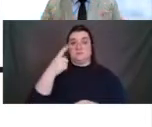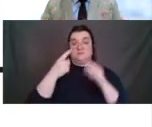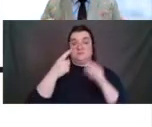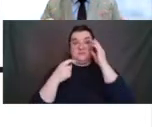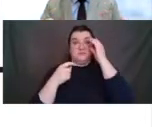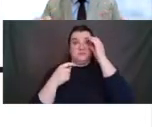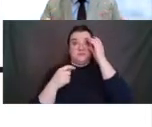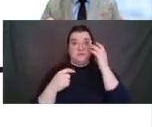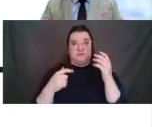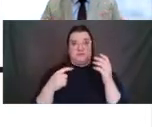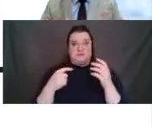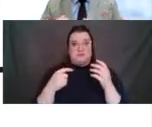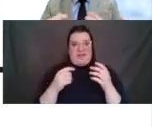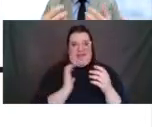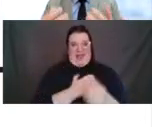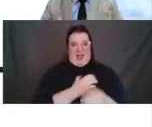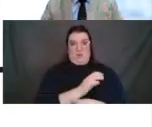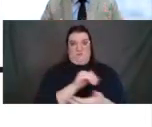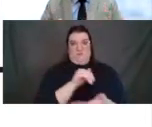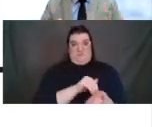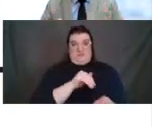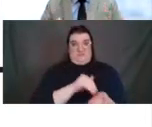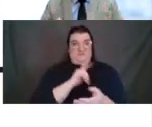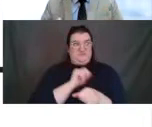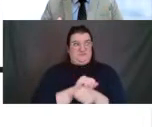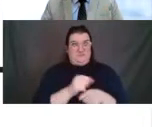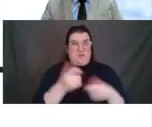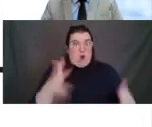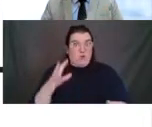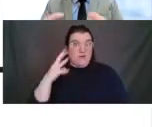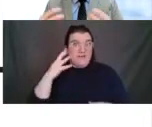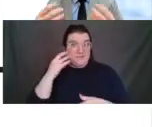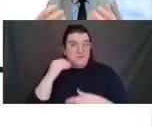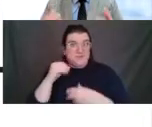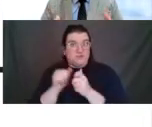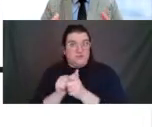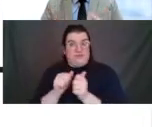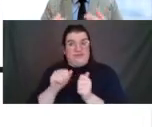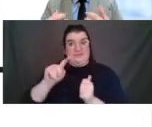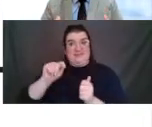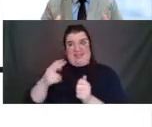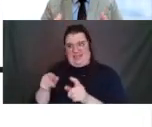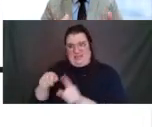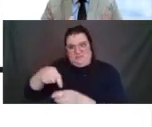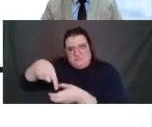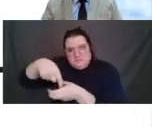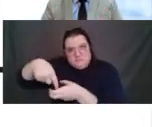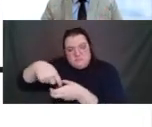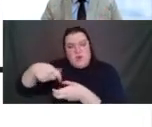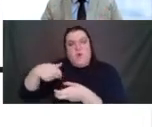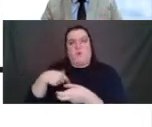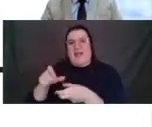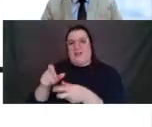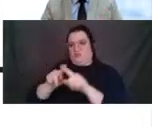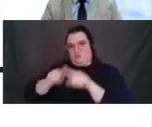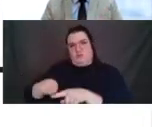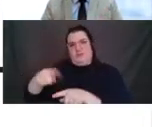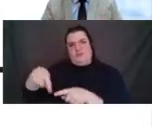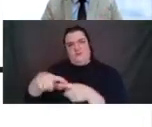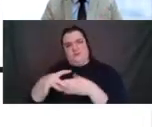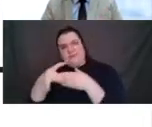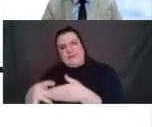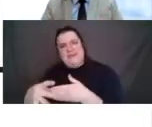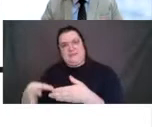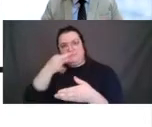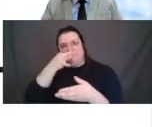a subset of clinicians that were already experienced in providing telehealth, we really had to use them as leads and experts to help build the capacity of all the